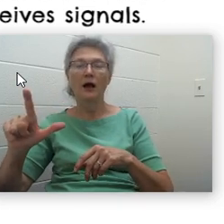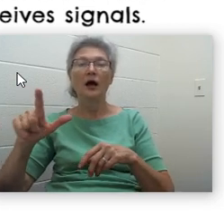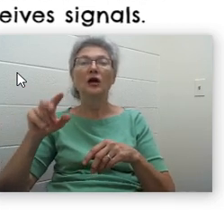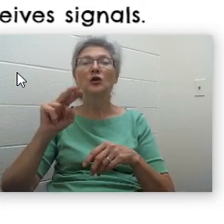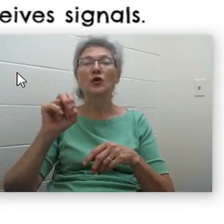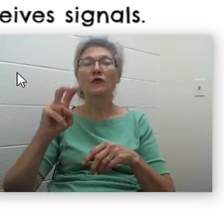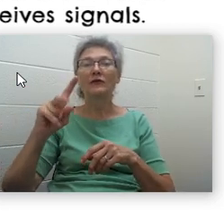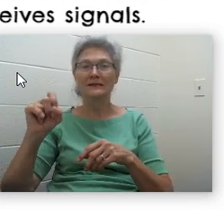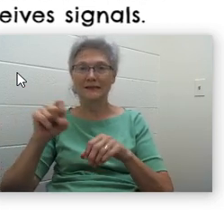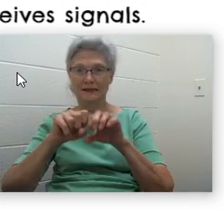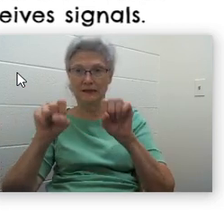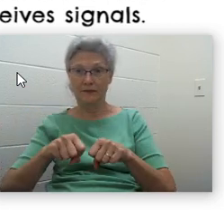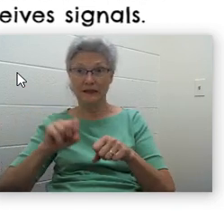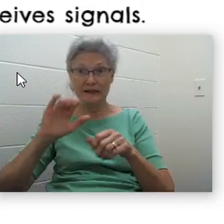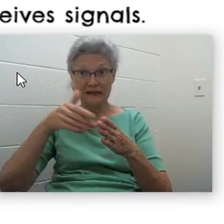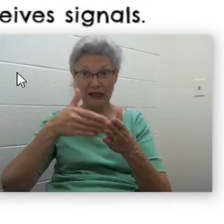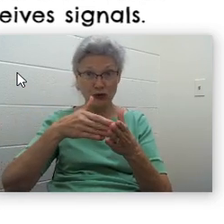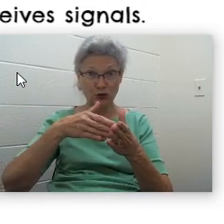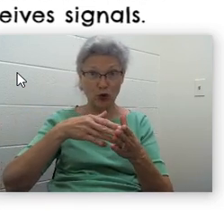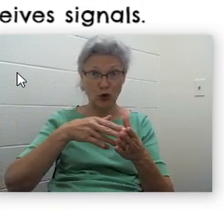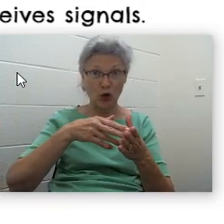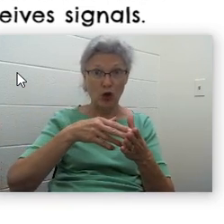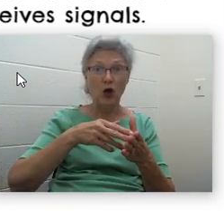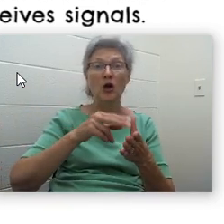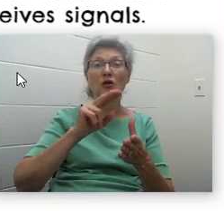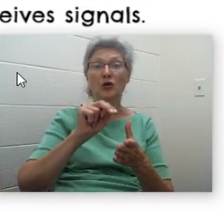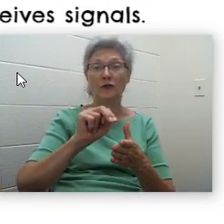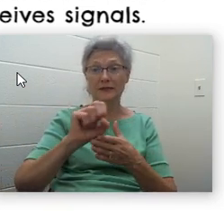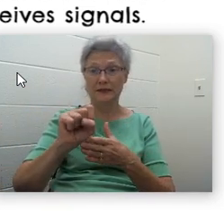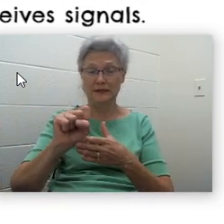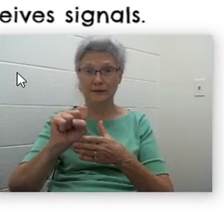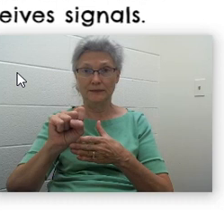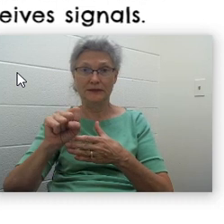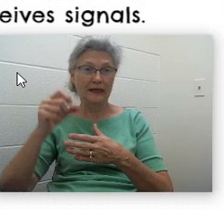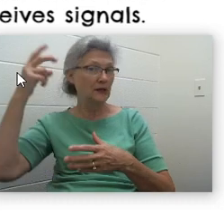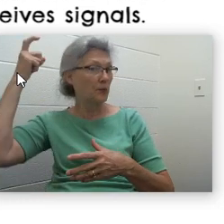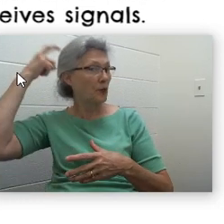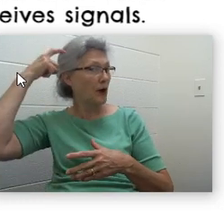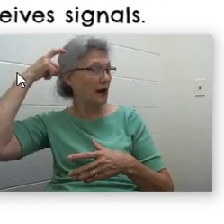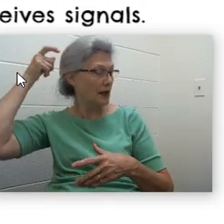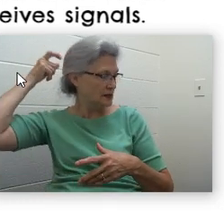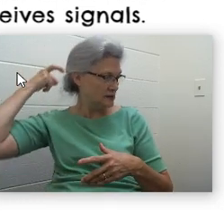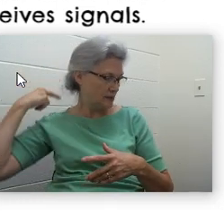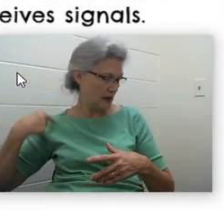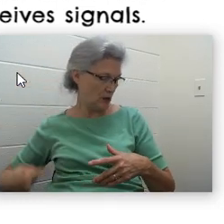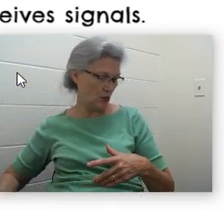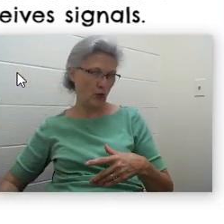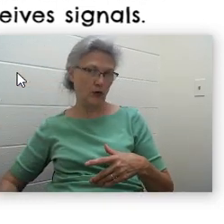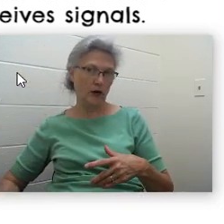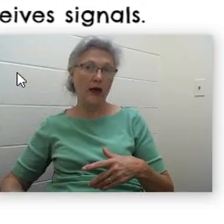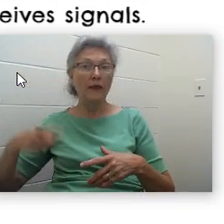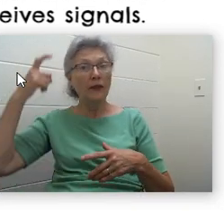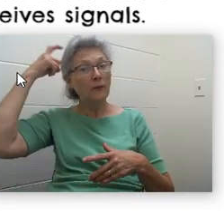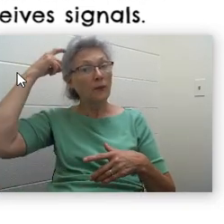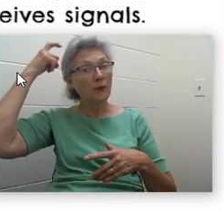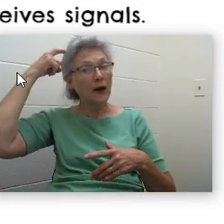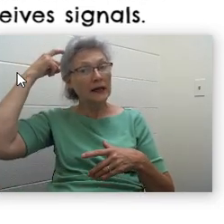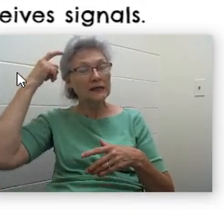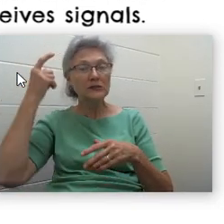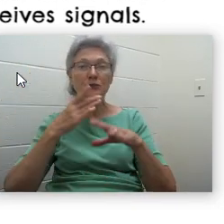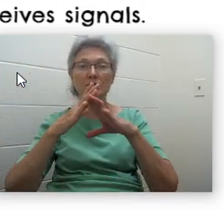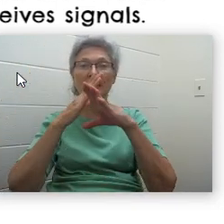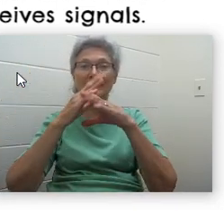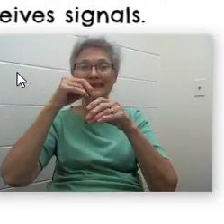the part of the nervous system consisting of the brain and spinal cord. The brain lies